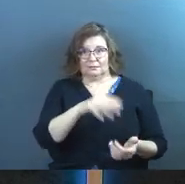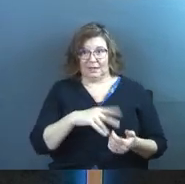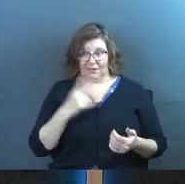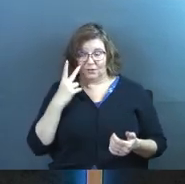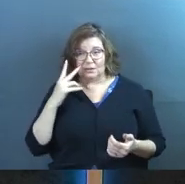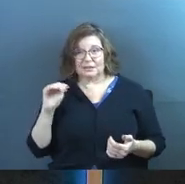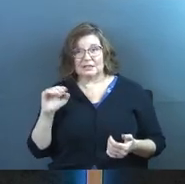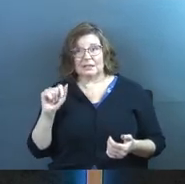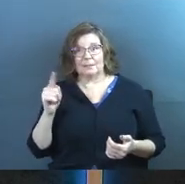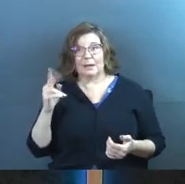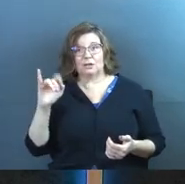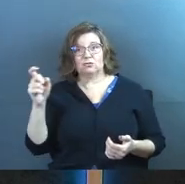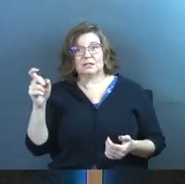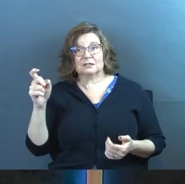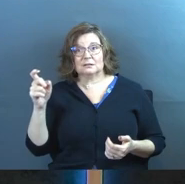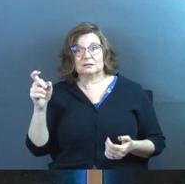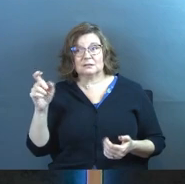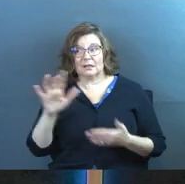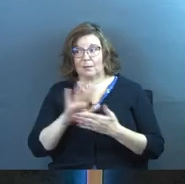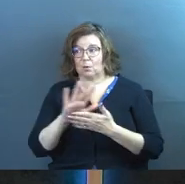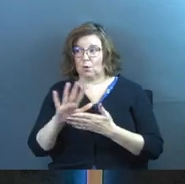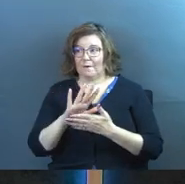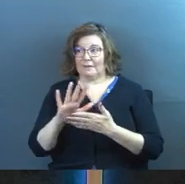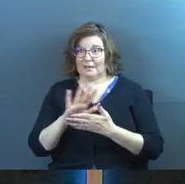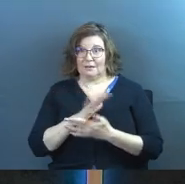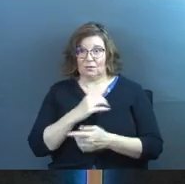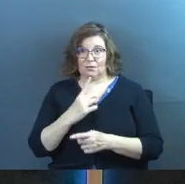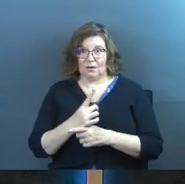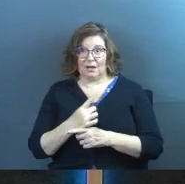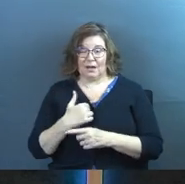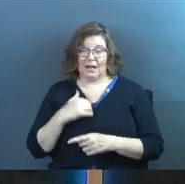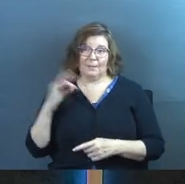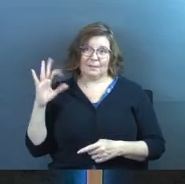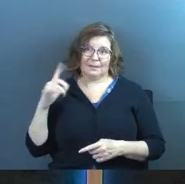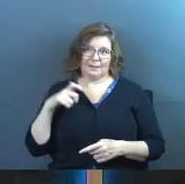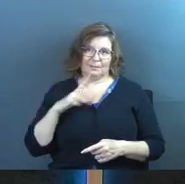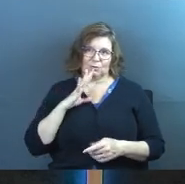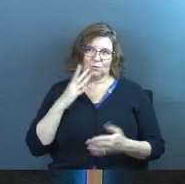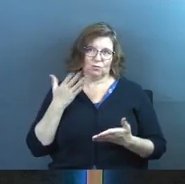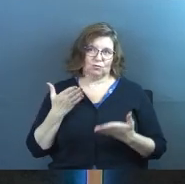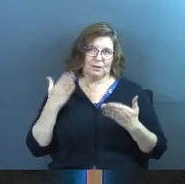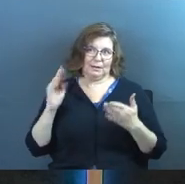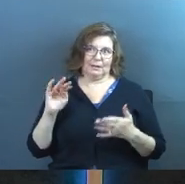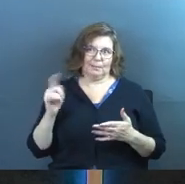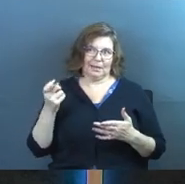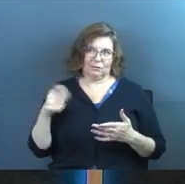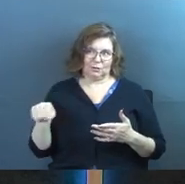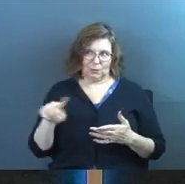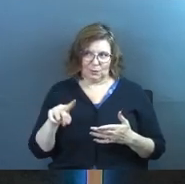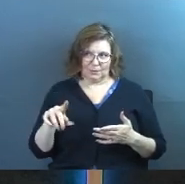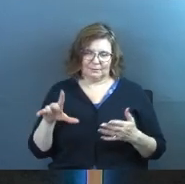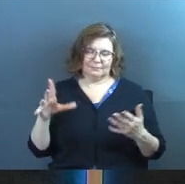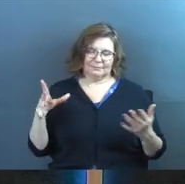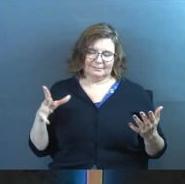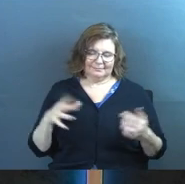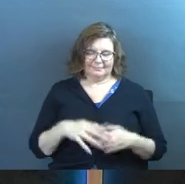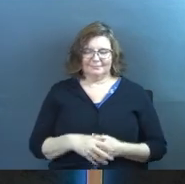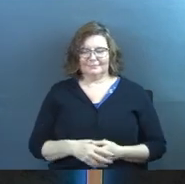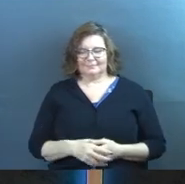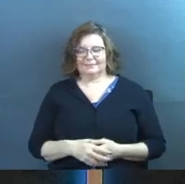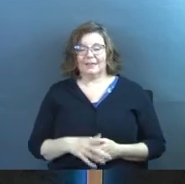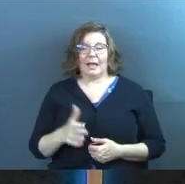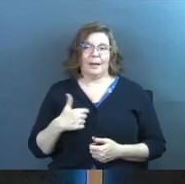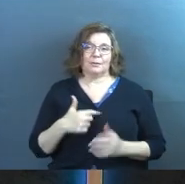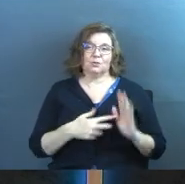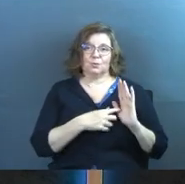ever see The Matrix? It's this old movie, right? Like, I'm a pastor, I'm not supposed to recommend The Matrix to you.